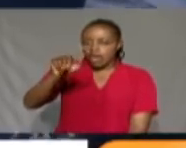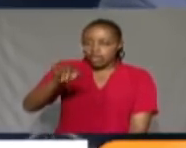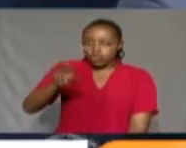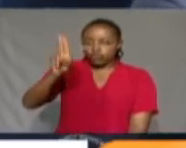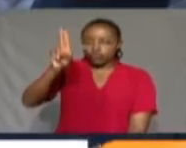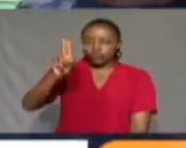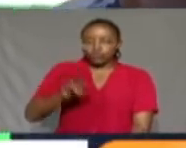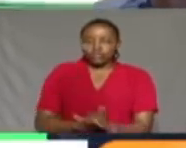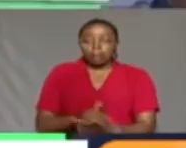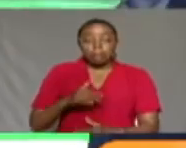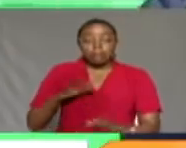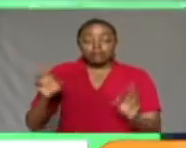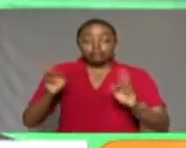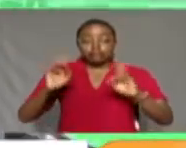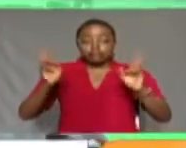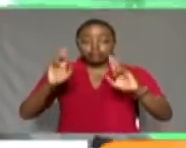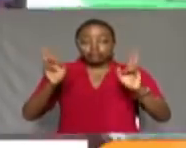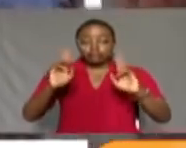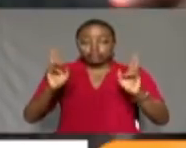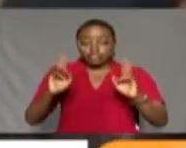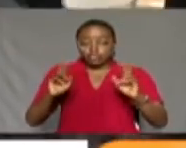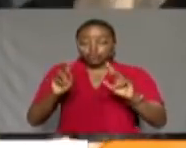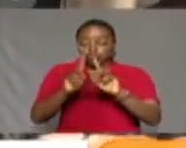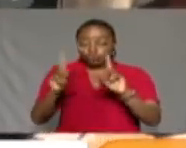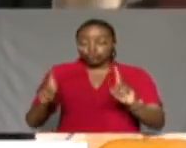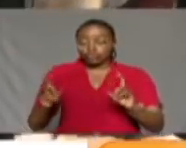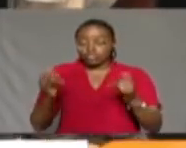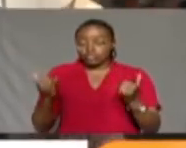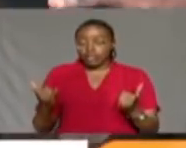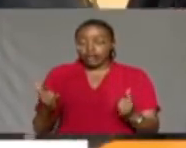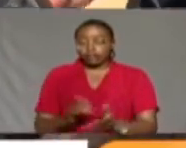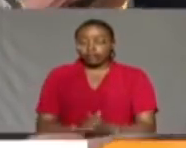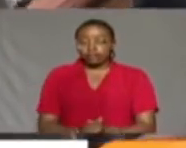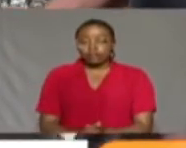feel fine and ready to break this dive.